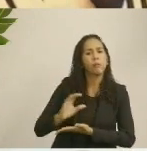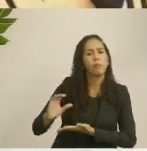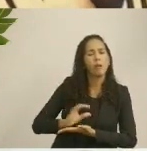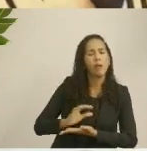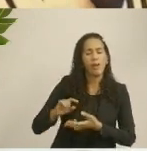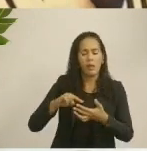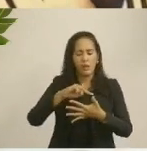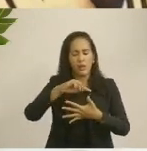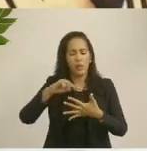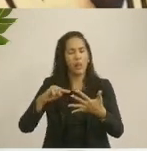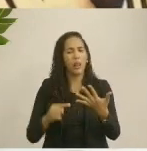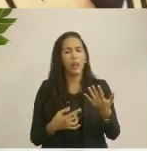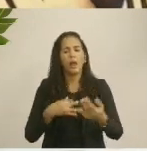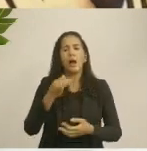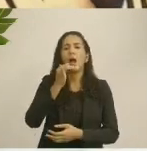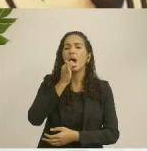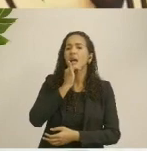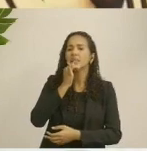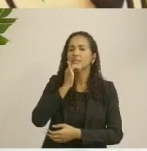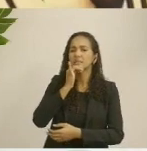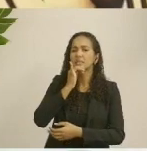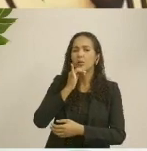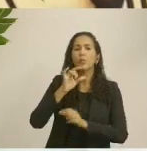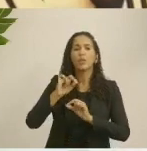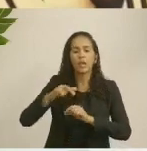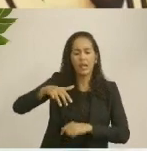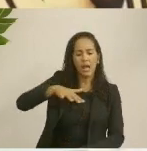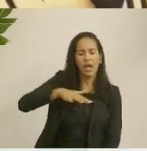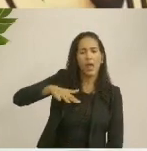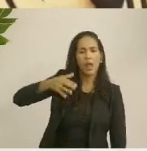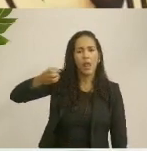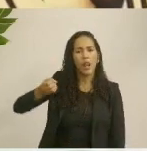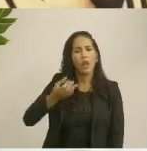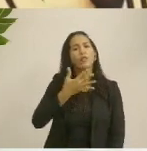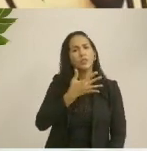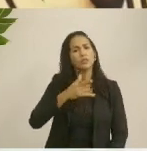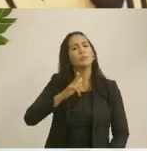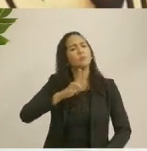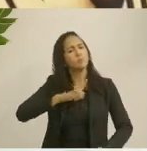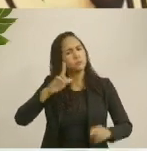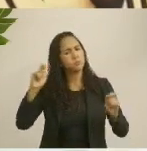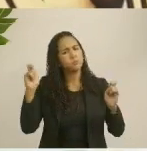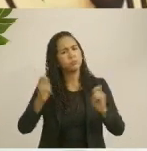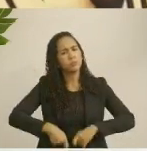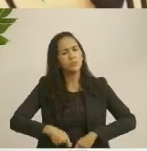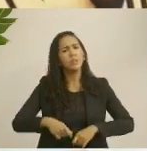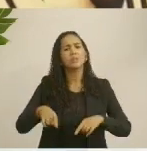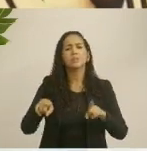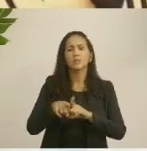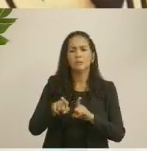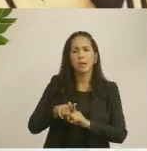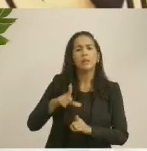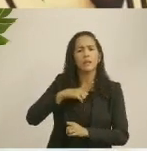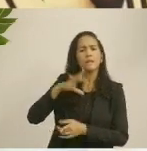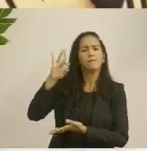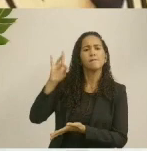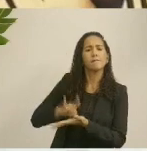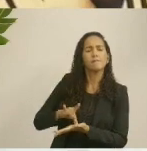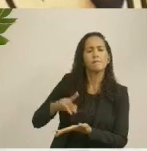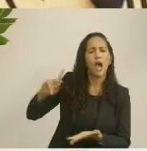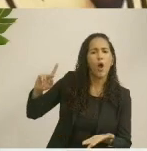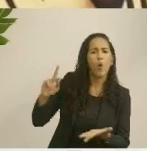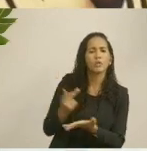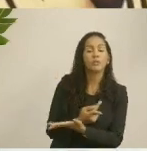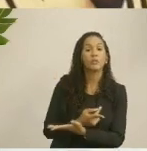wide range of innovation that is possible, indeed that is underway, and that will be needed to